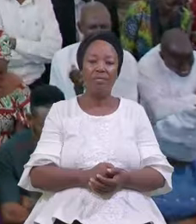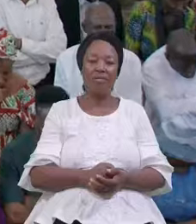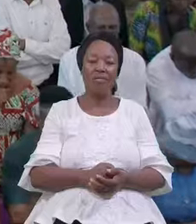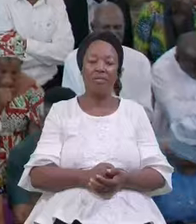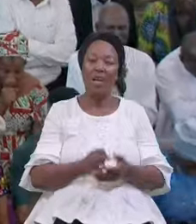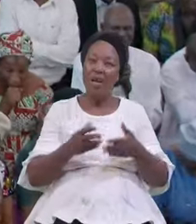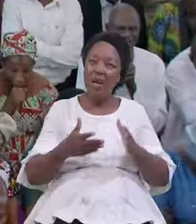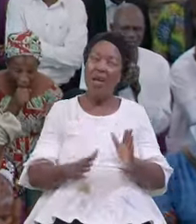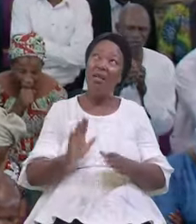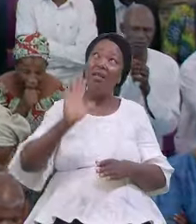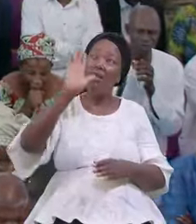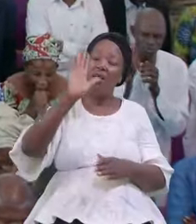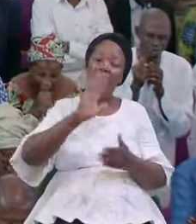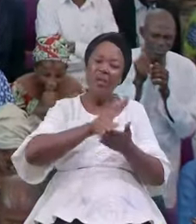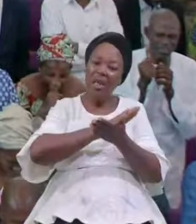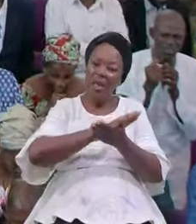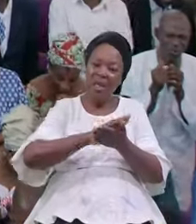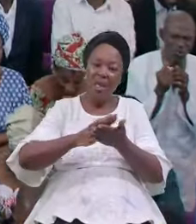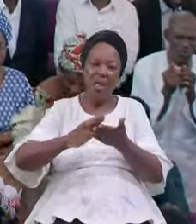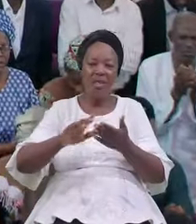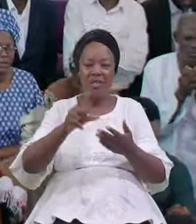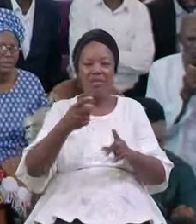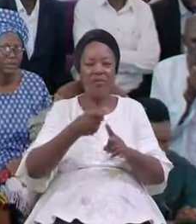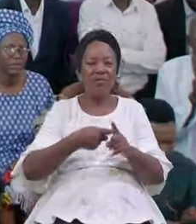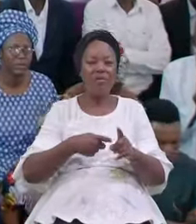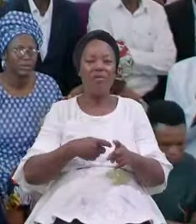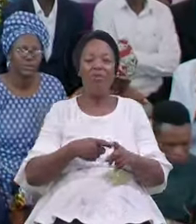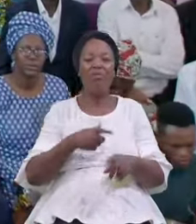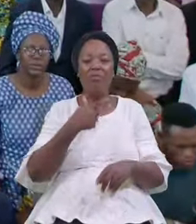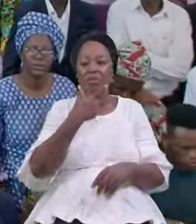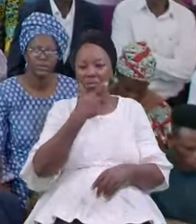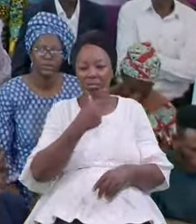Let him cure you from hypocrisy.